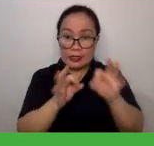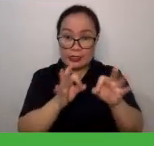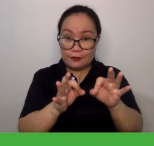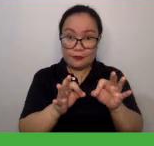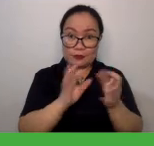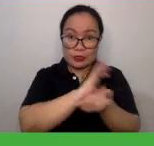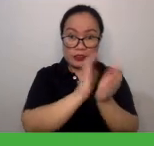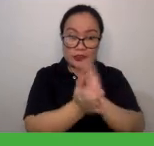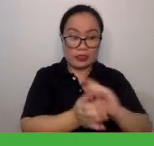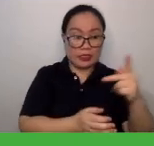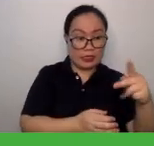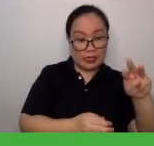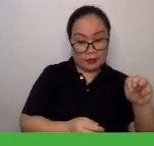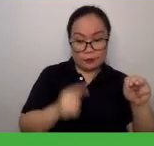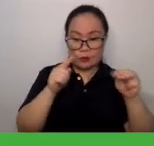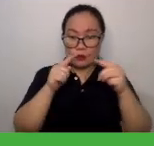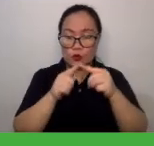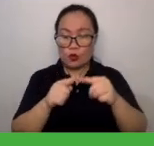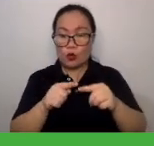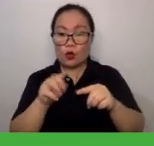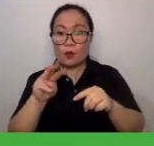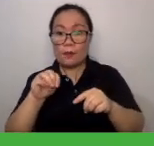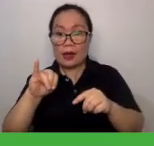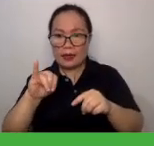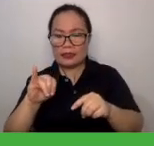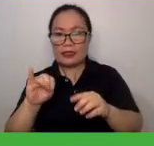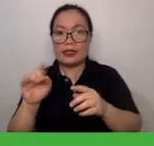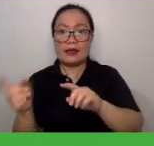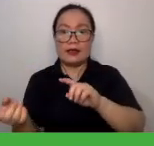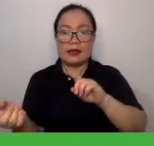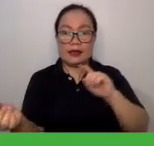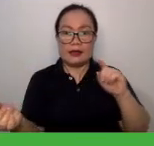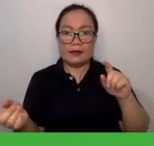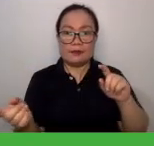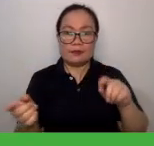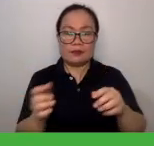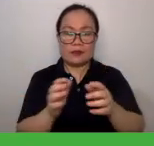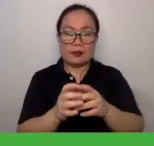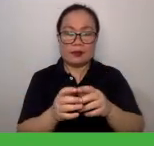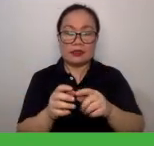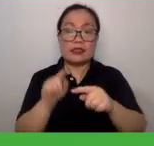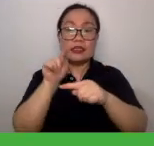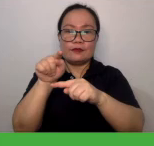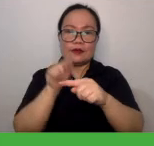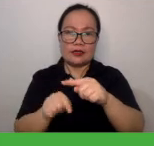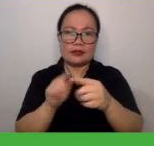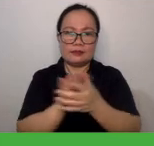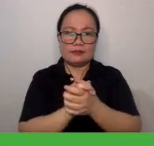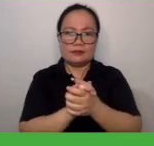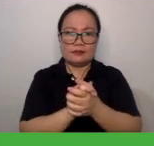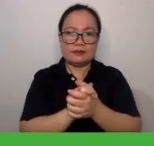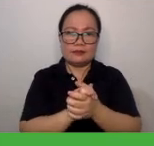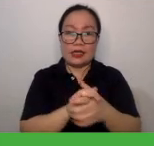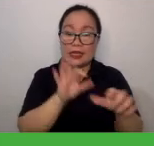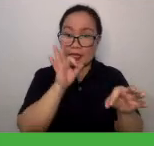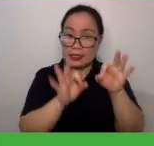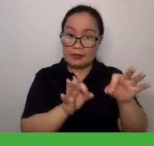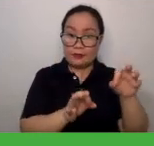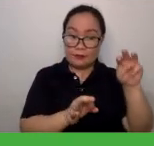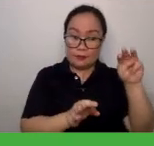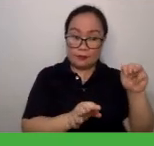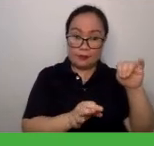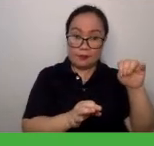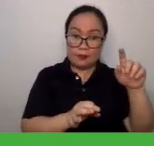mile, pabaliktad, magdi-divide ka. Kapag mile to kilometer, ita-times mo siya